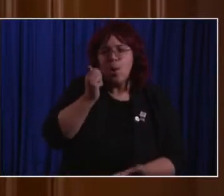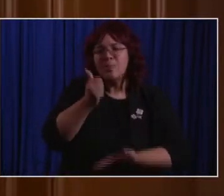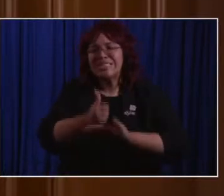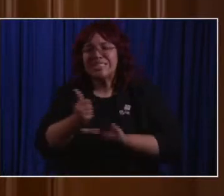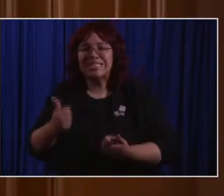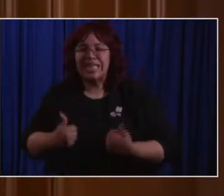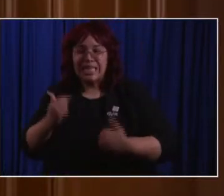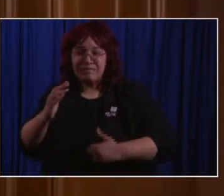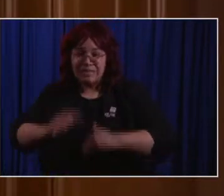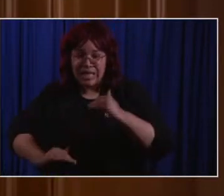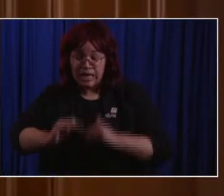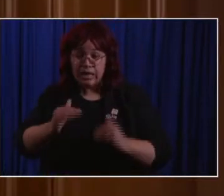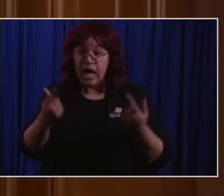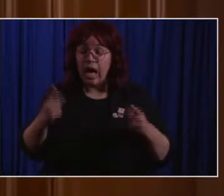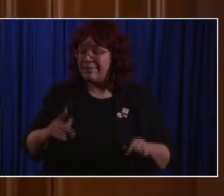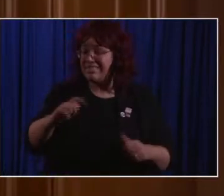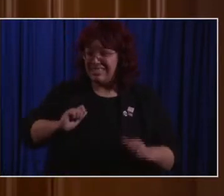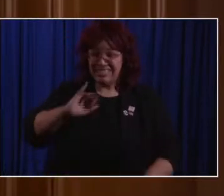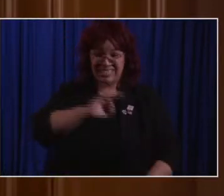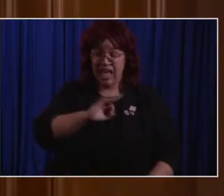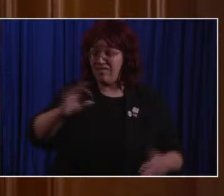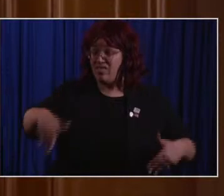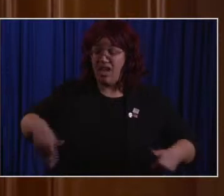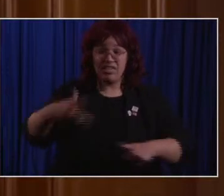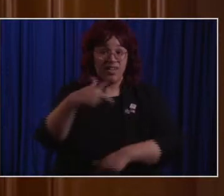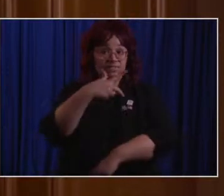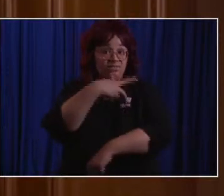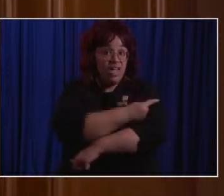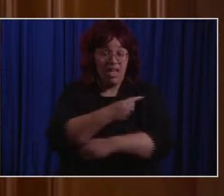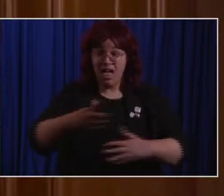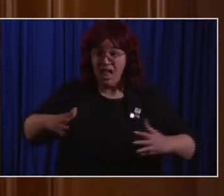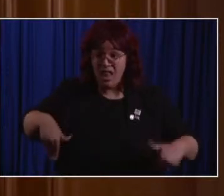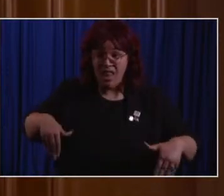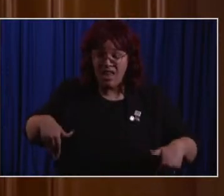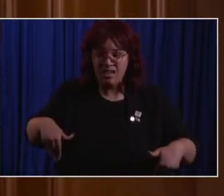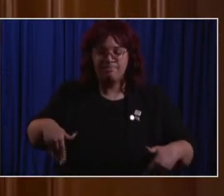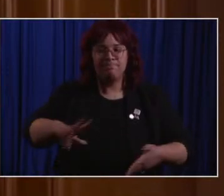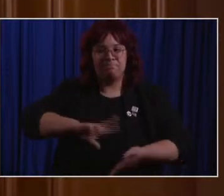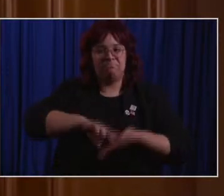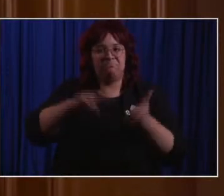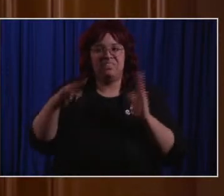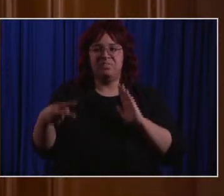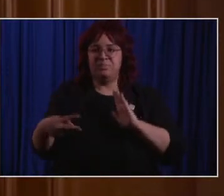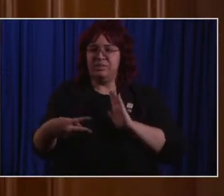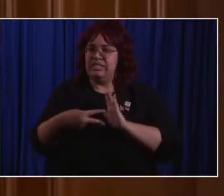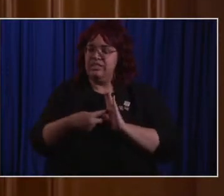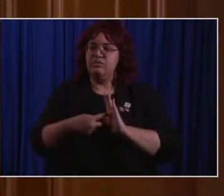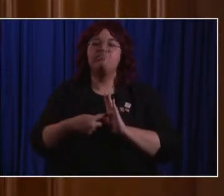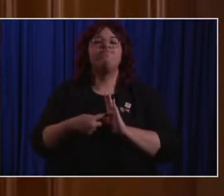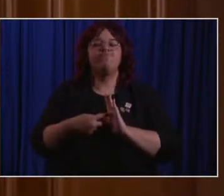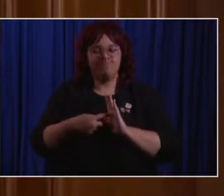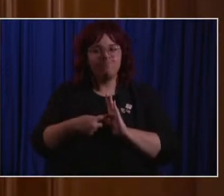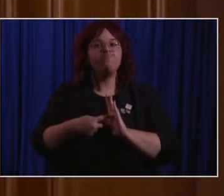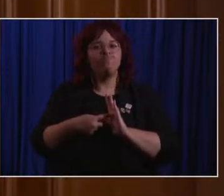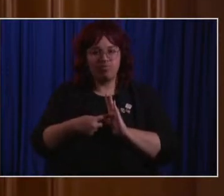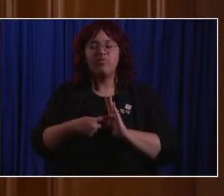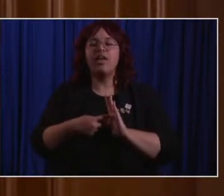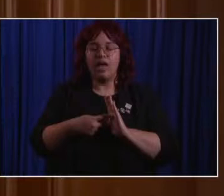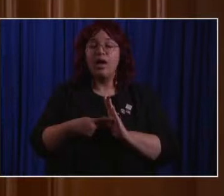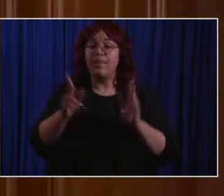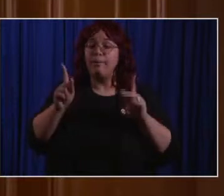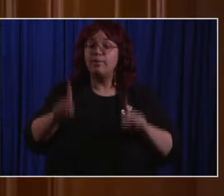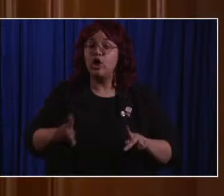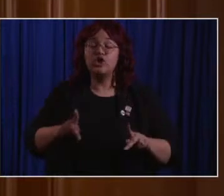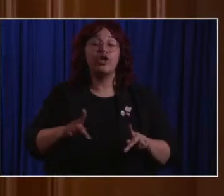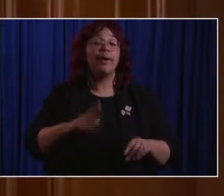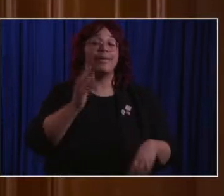does increase, obviously, the odds of that the virus getting into the nursing home. And we